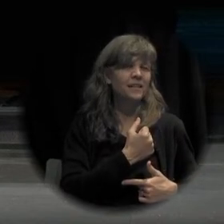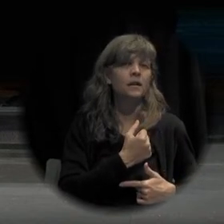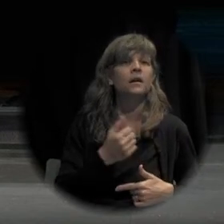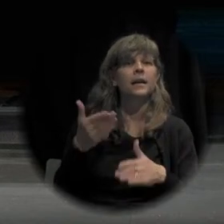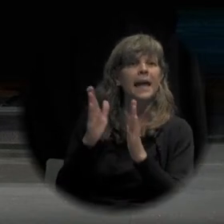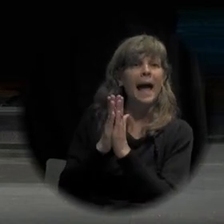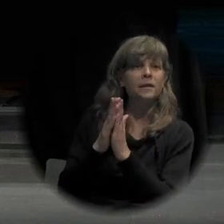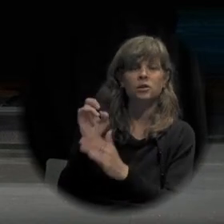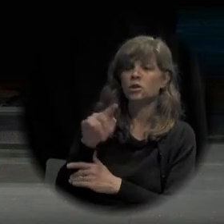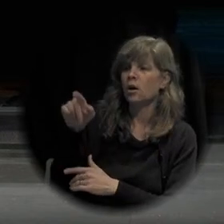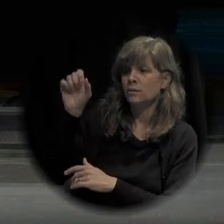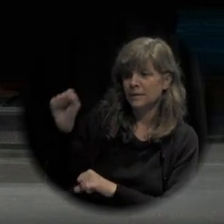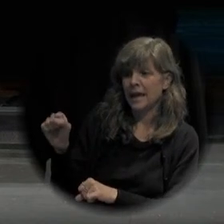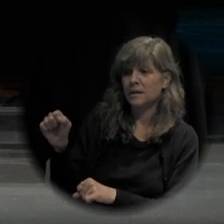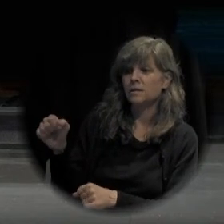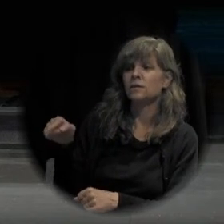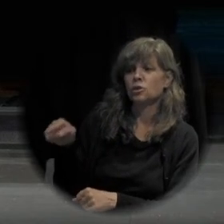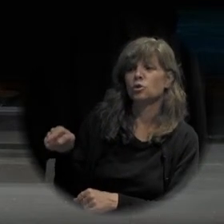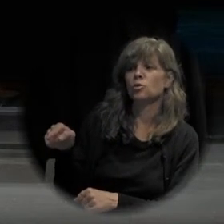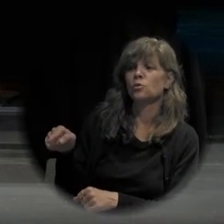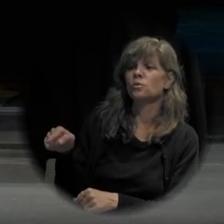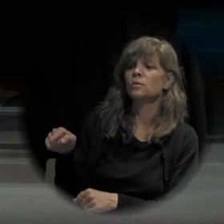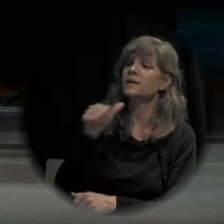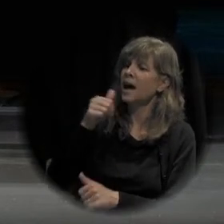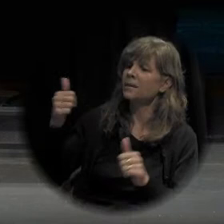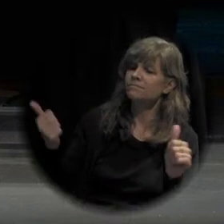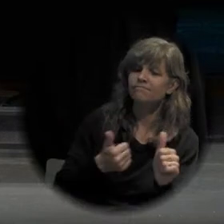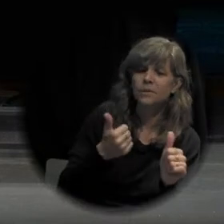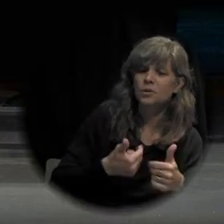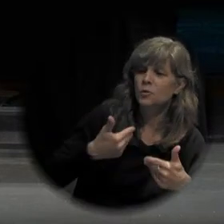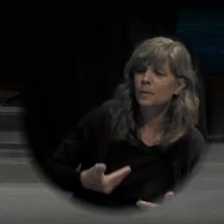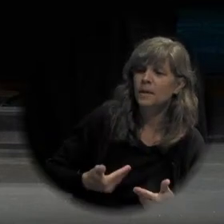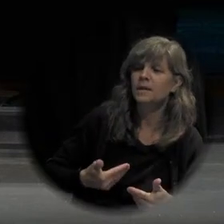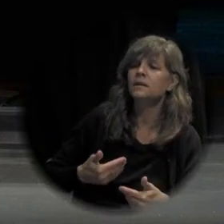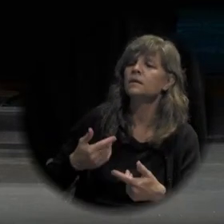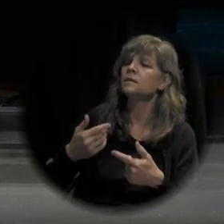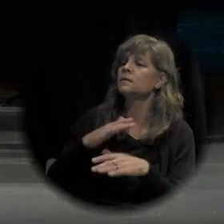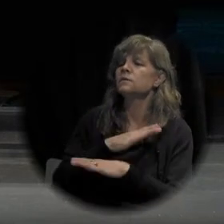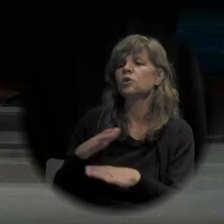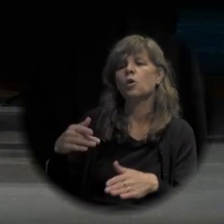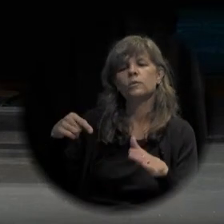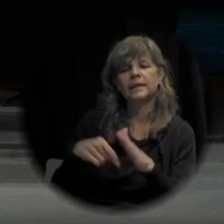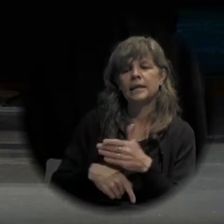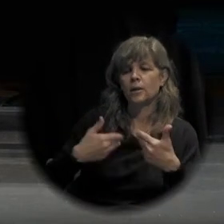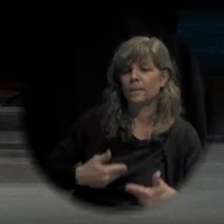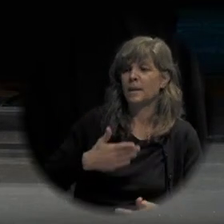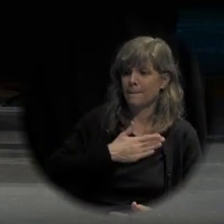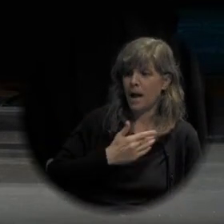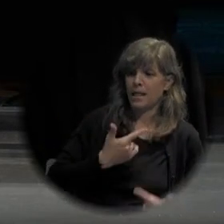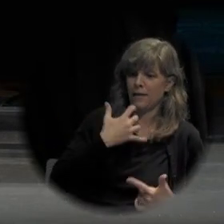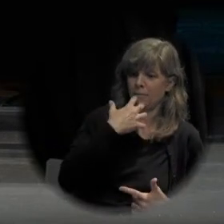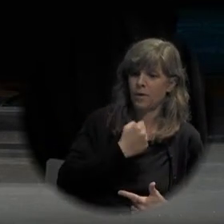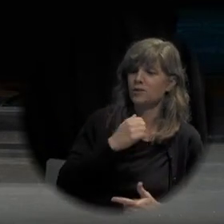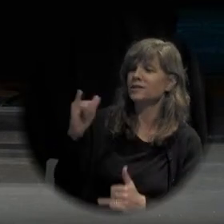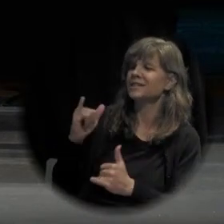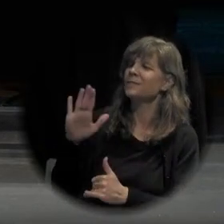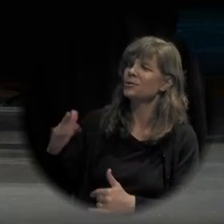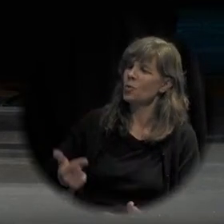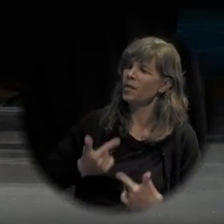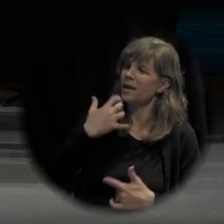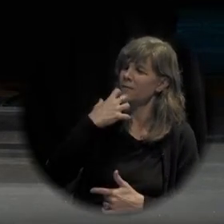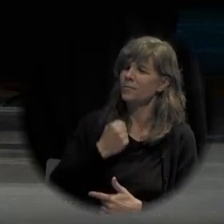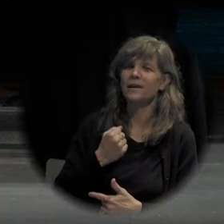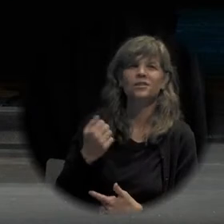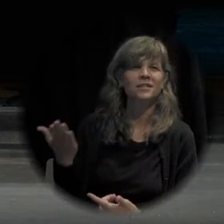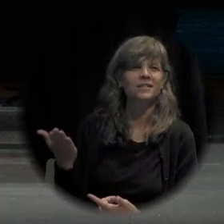said. He's not trusting Saul. What does he say? As your life was precious in this day in my sight, so may my life be